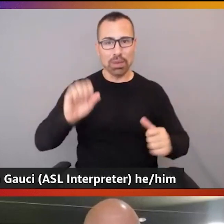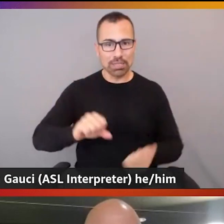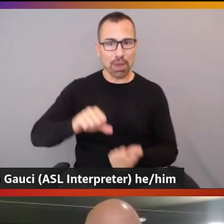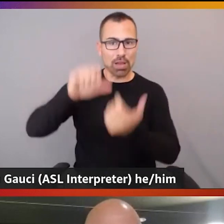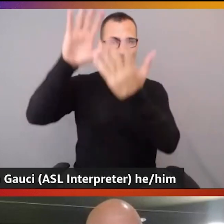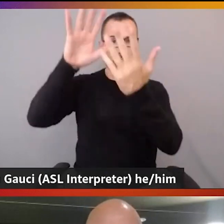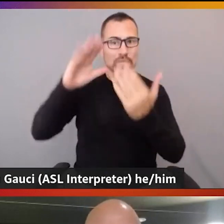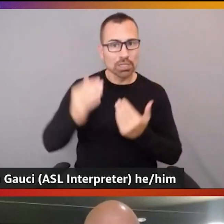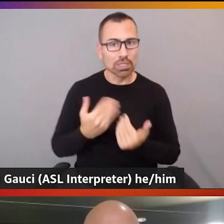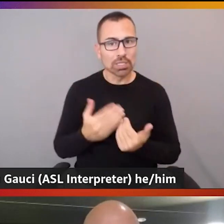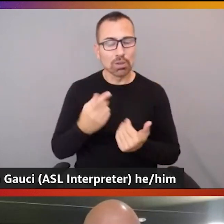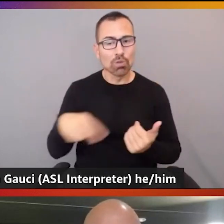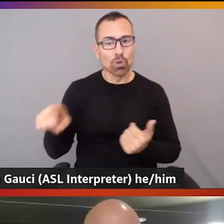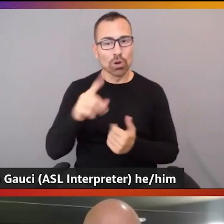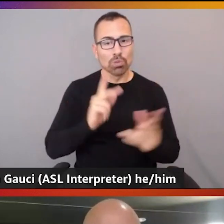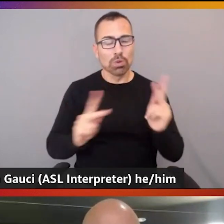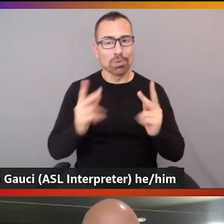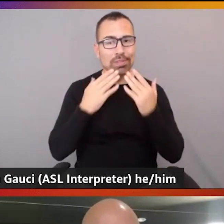for everybody, right?